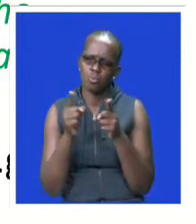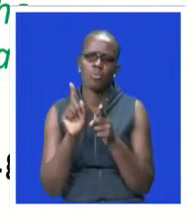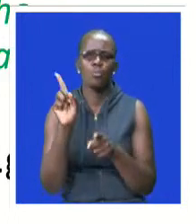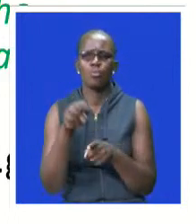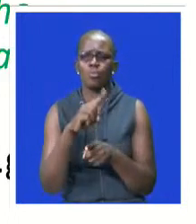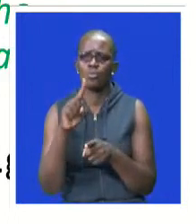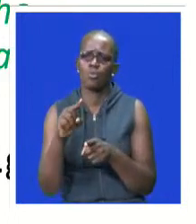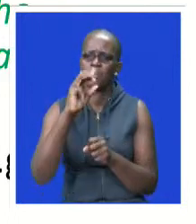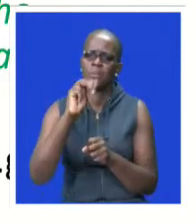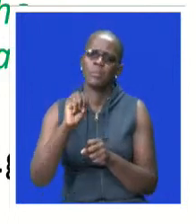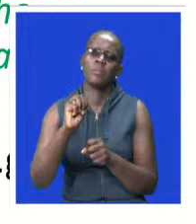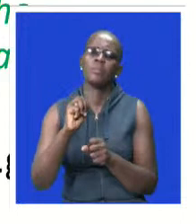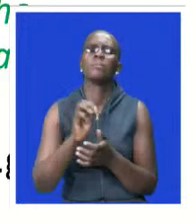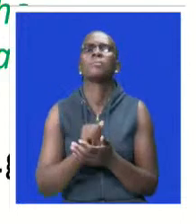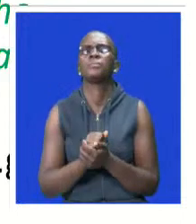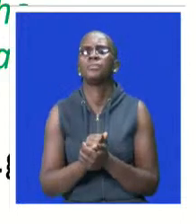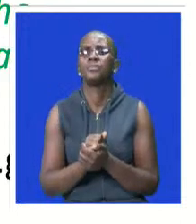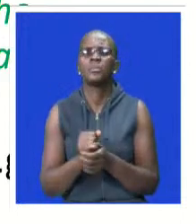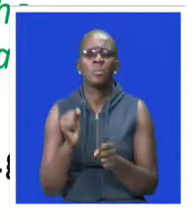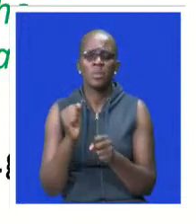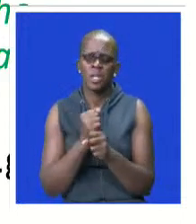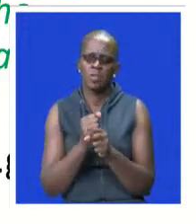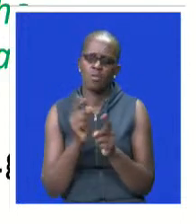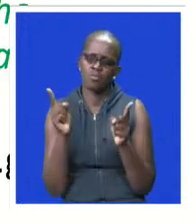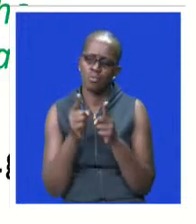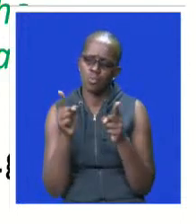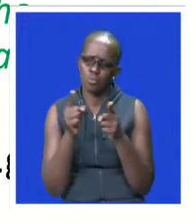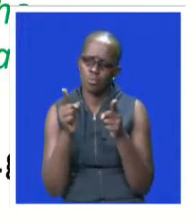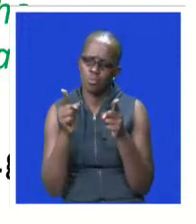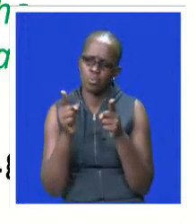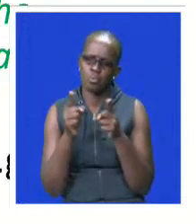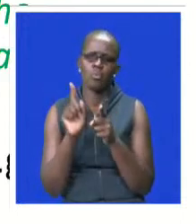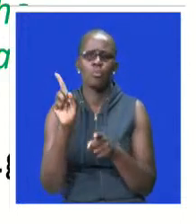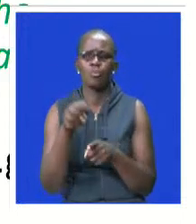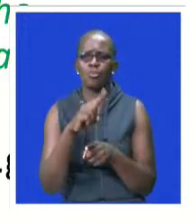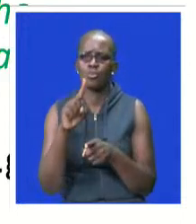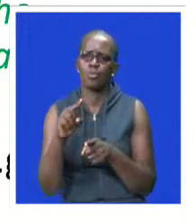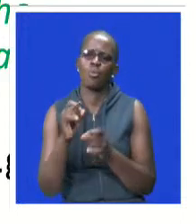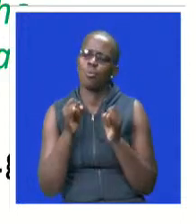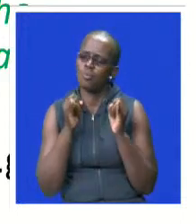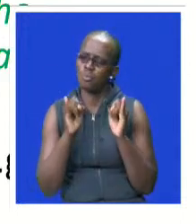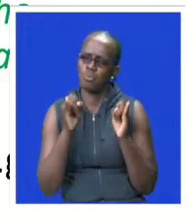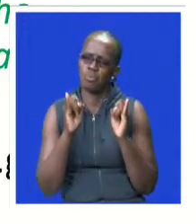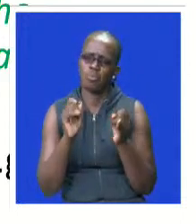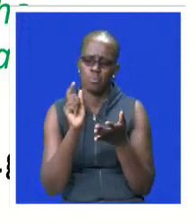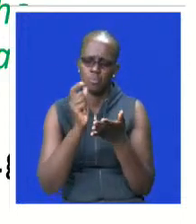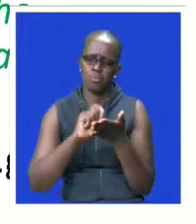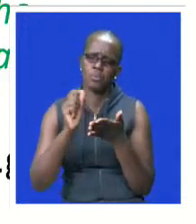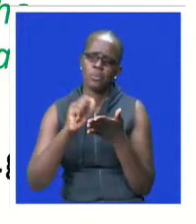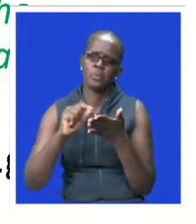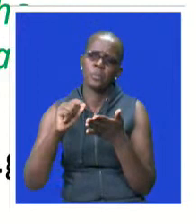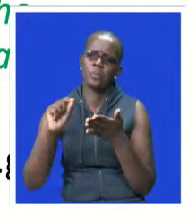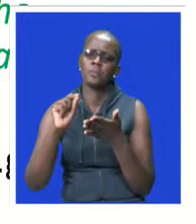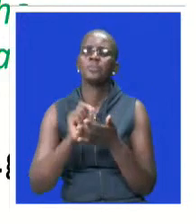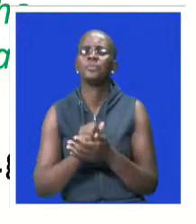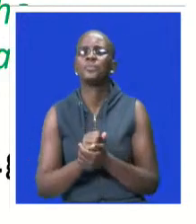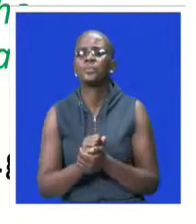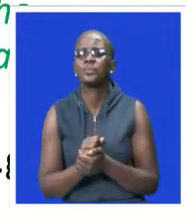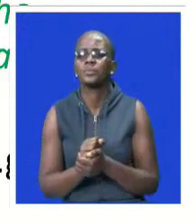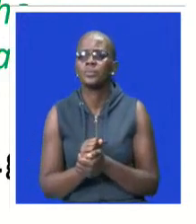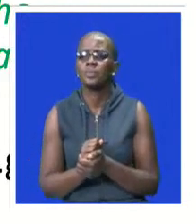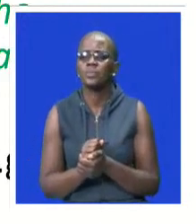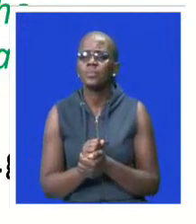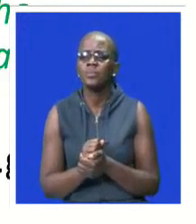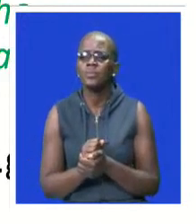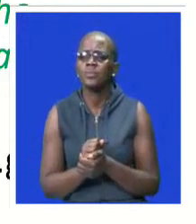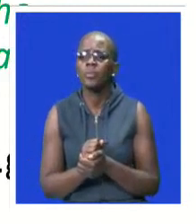contraction I am. Again, I am instead of the contraction I am. Again, in contraction we can probably